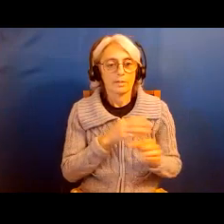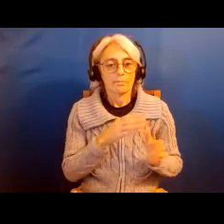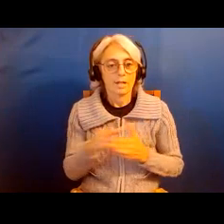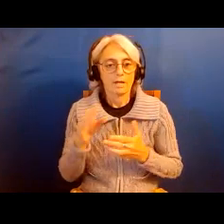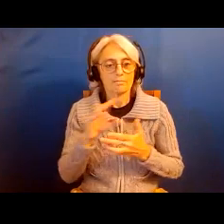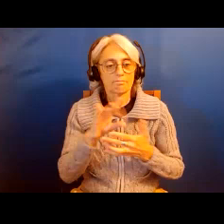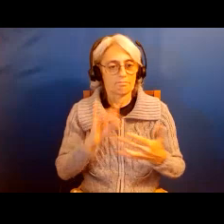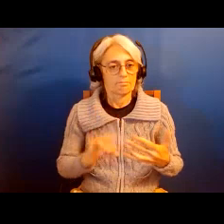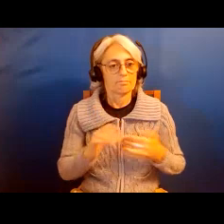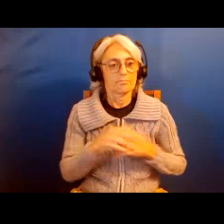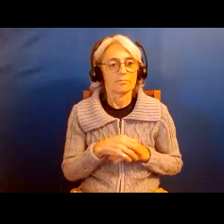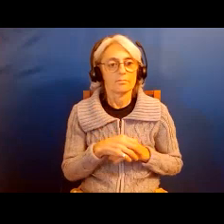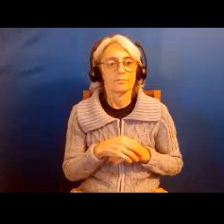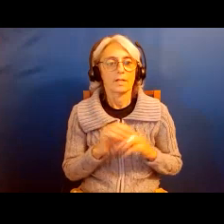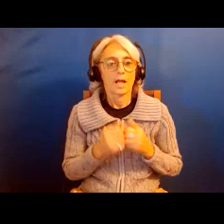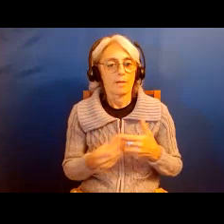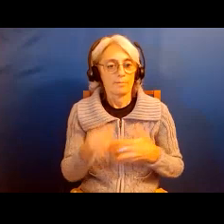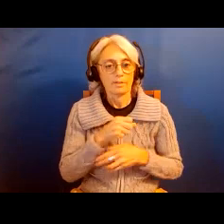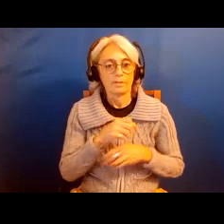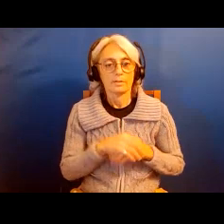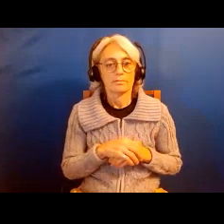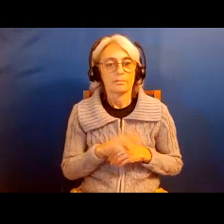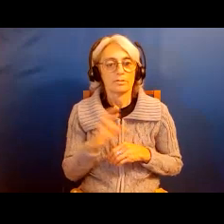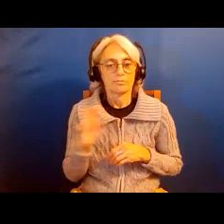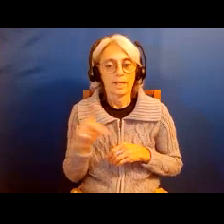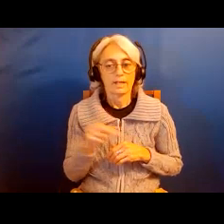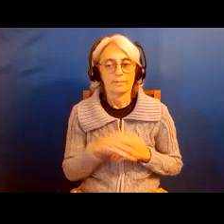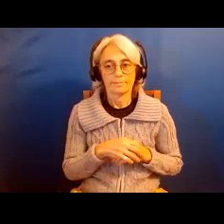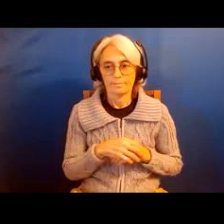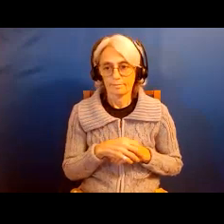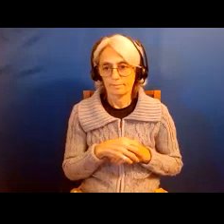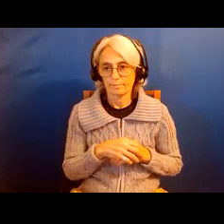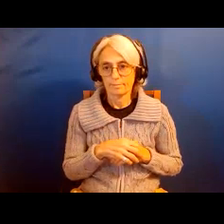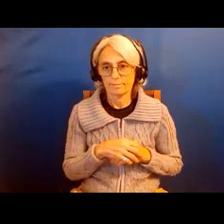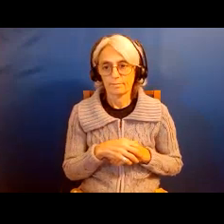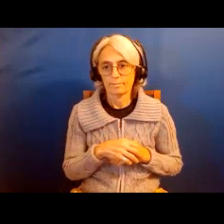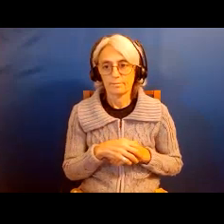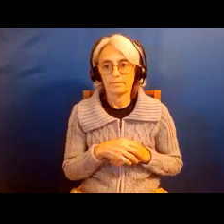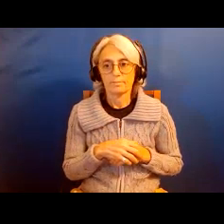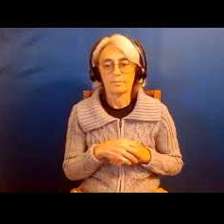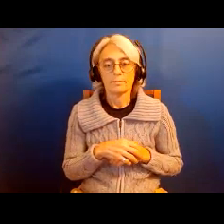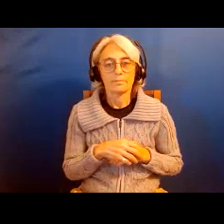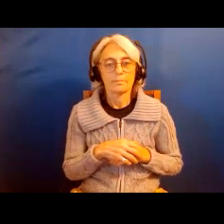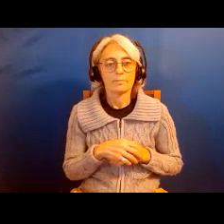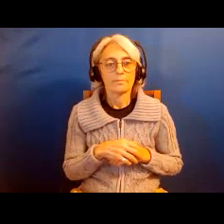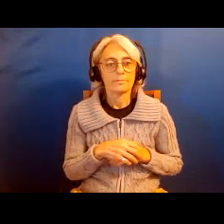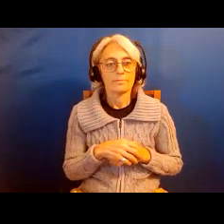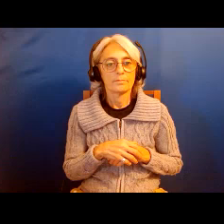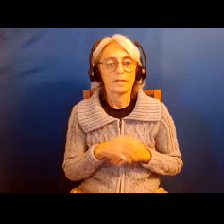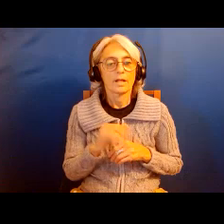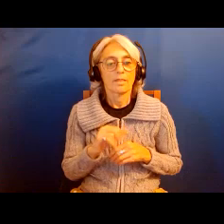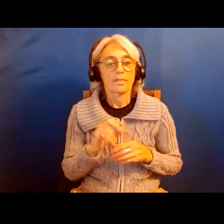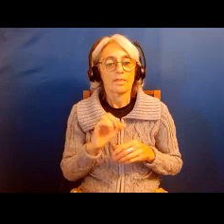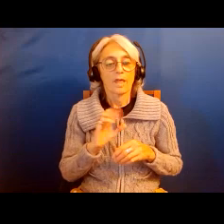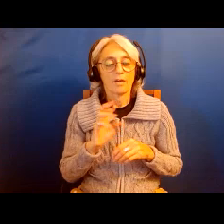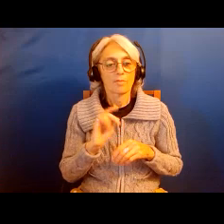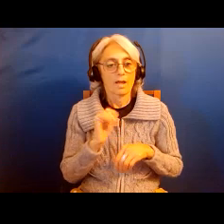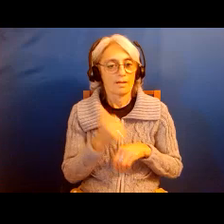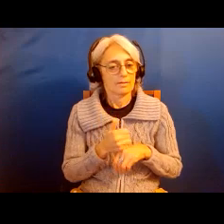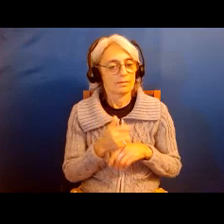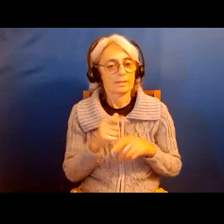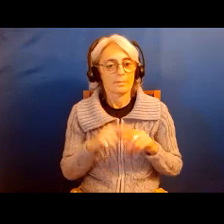are prioritized based on rank, and that rank is established by the type of project. For example,